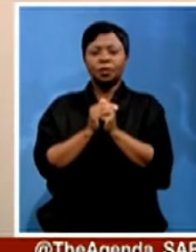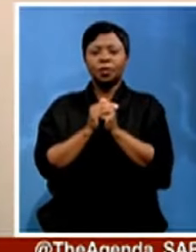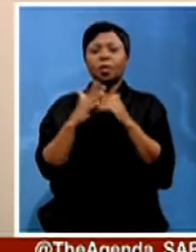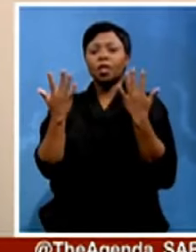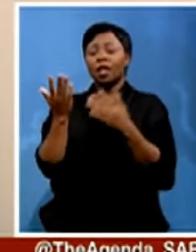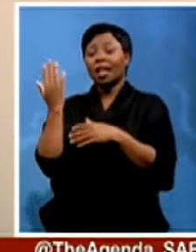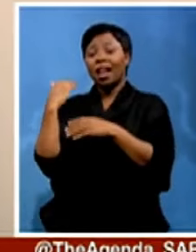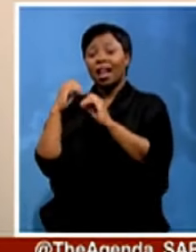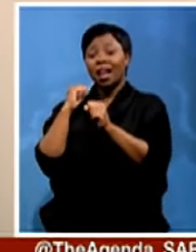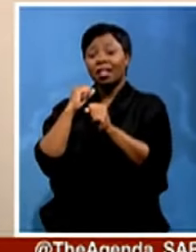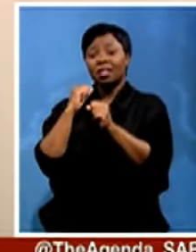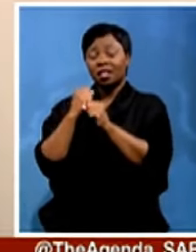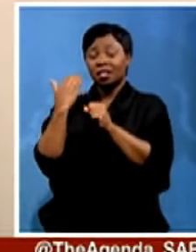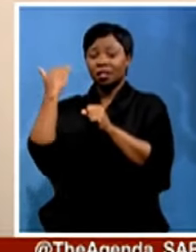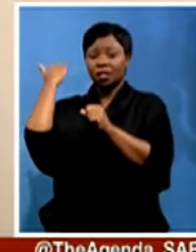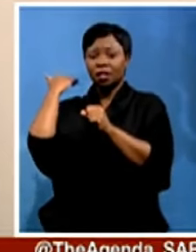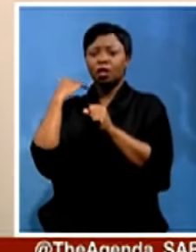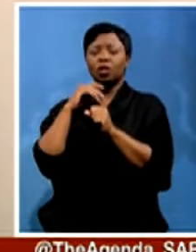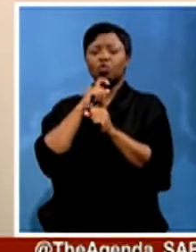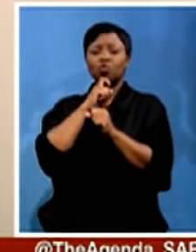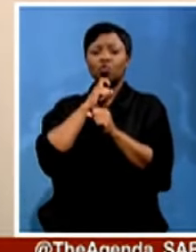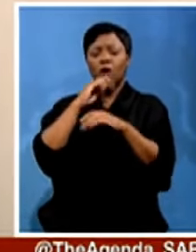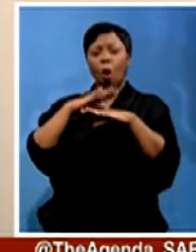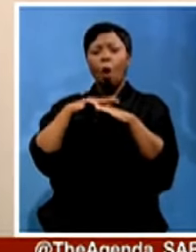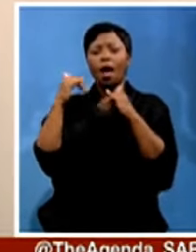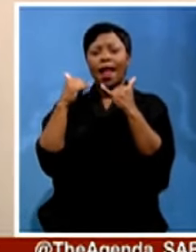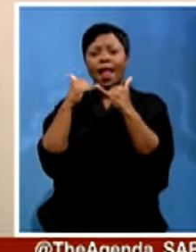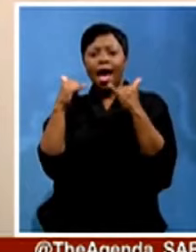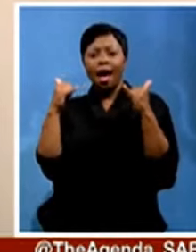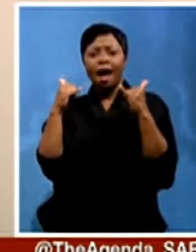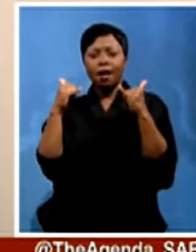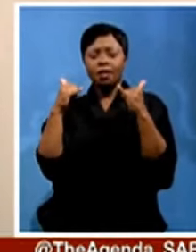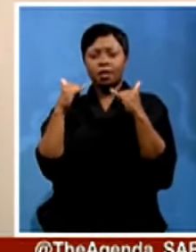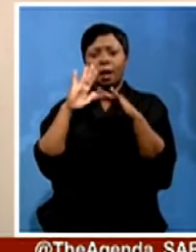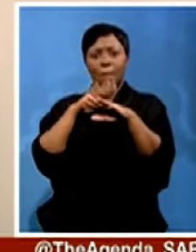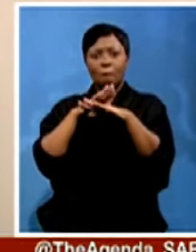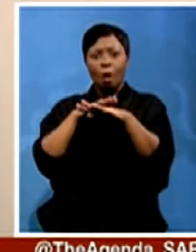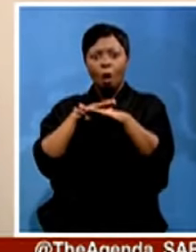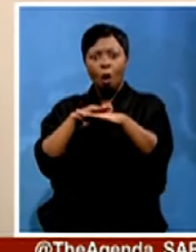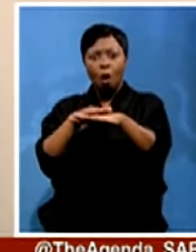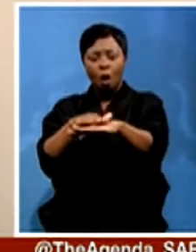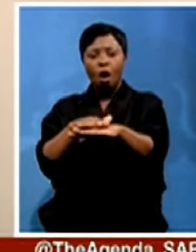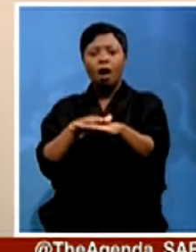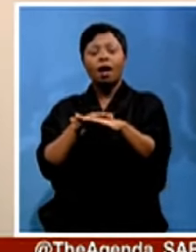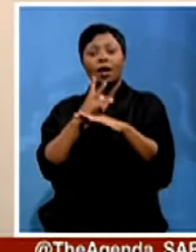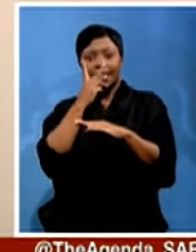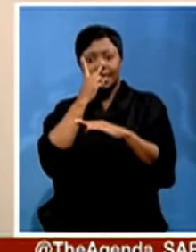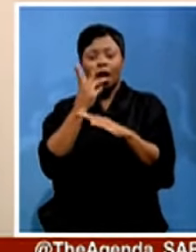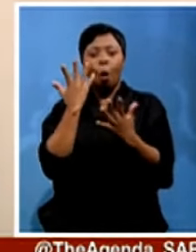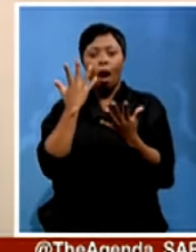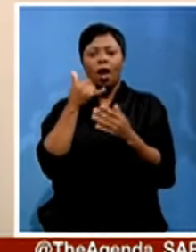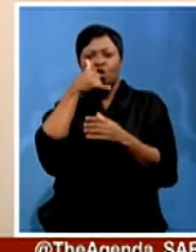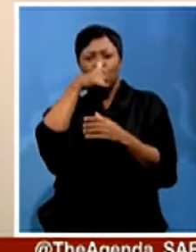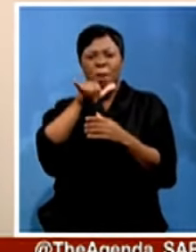using online platforms more and more. And we see this in particular in criminal cases where there is the